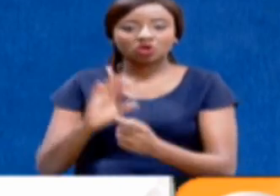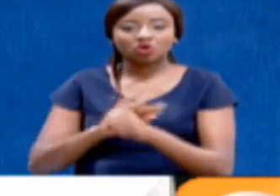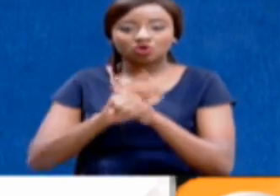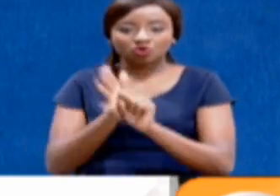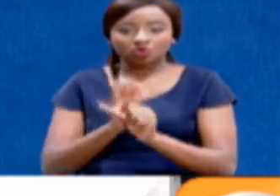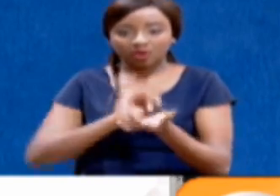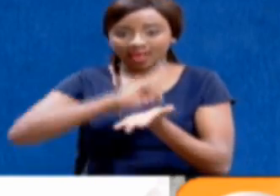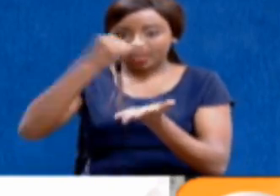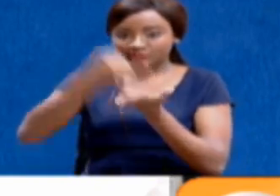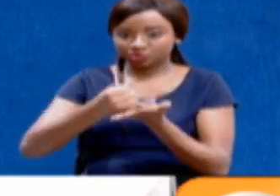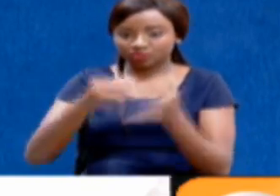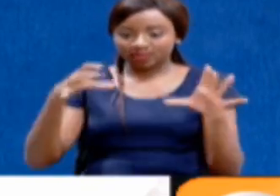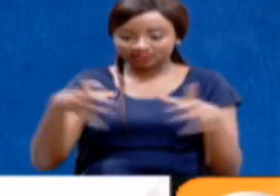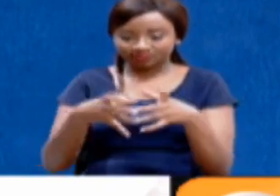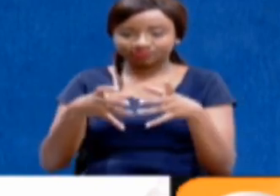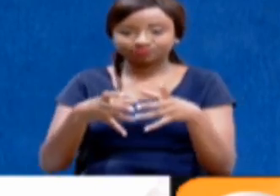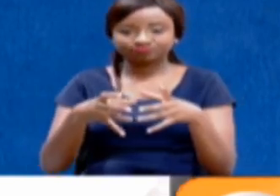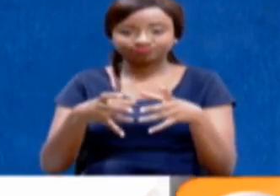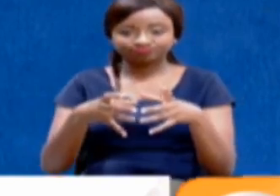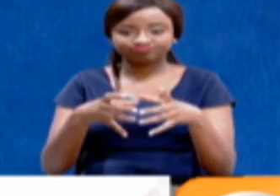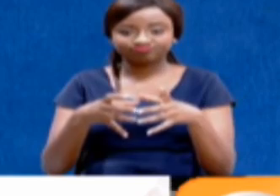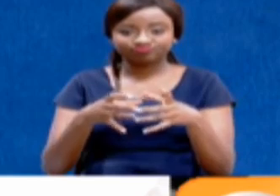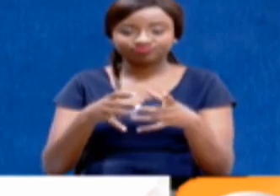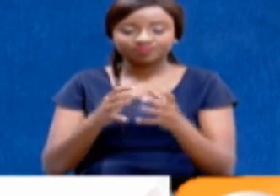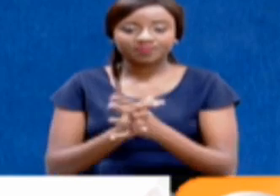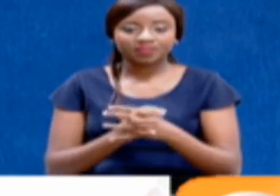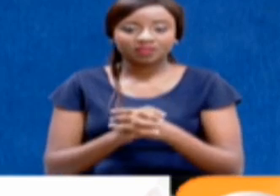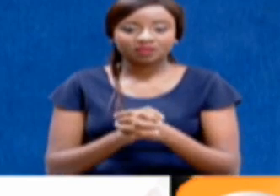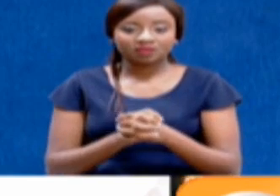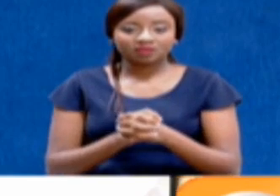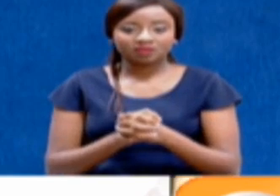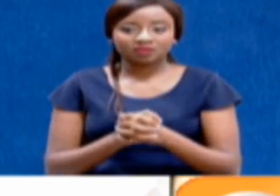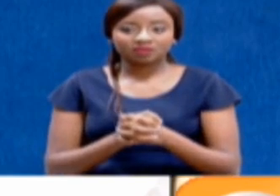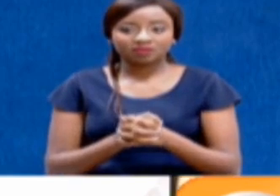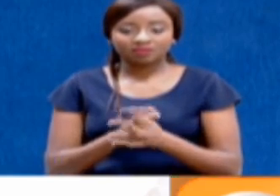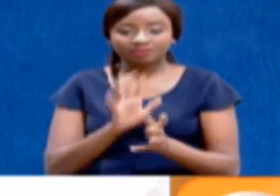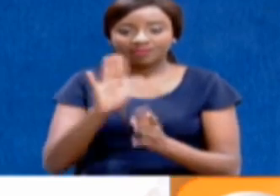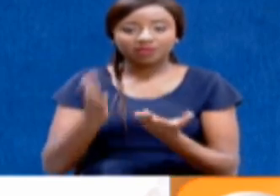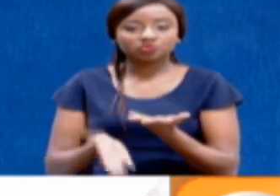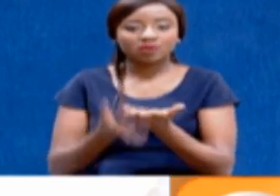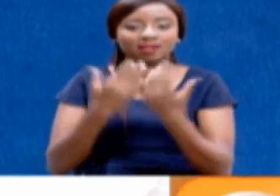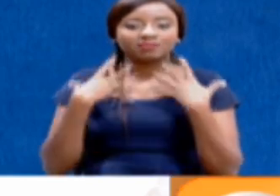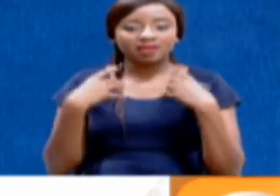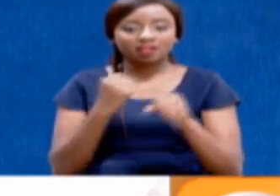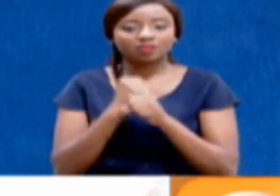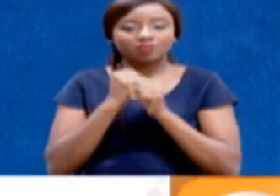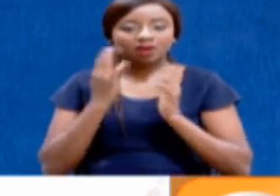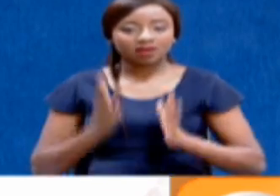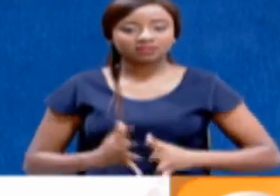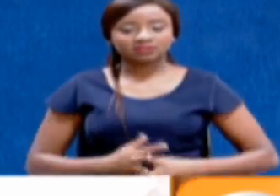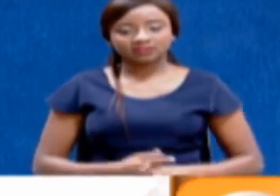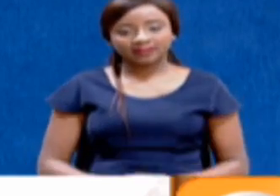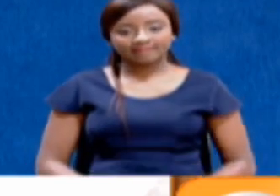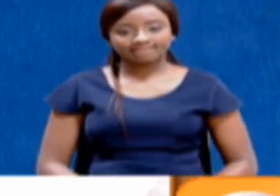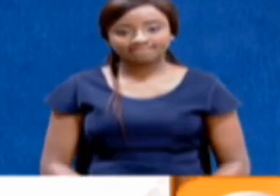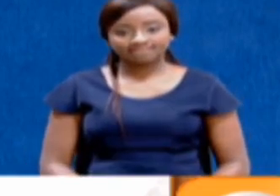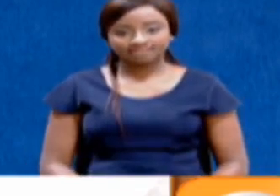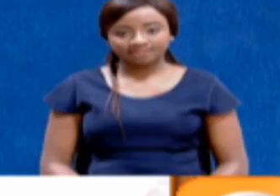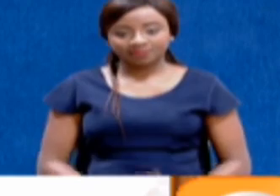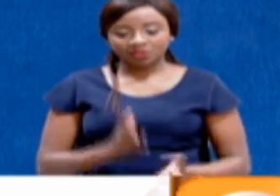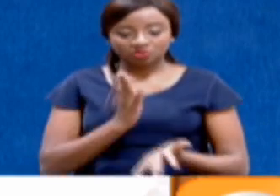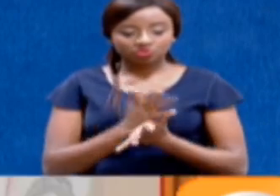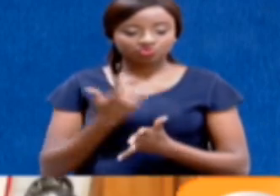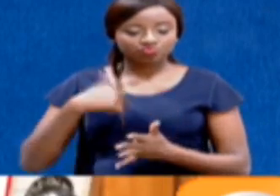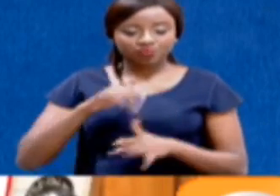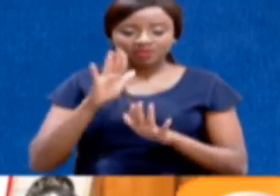COVID-19 insurance package by the Insurance Regulatory Authority for frontline health workers. We are very